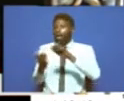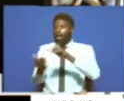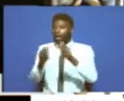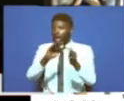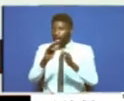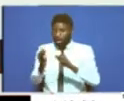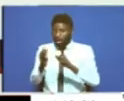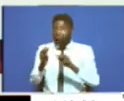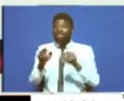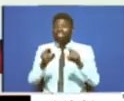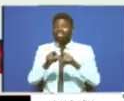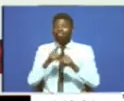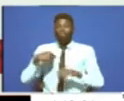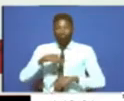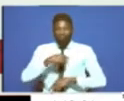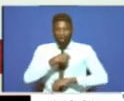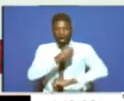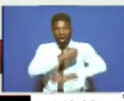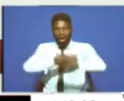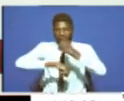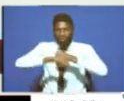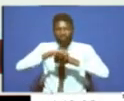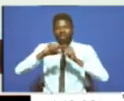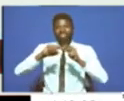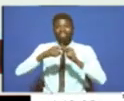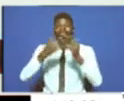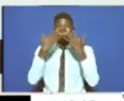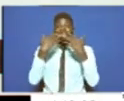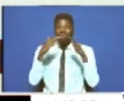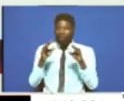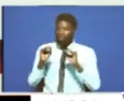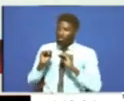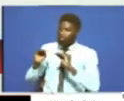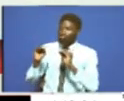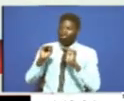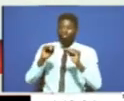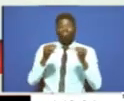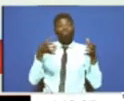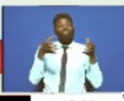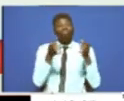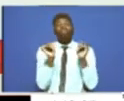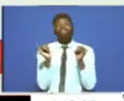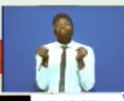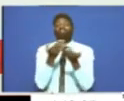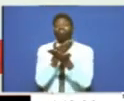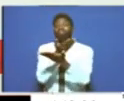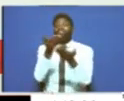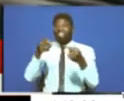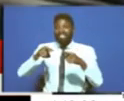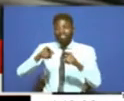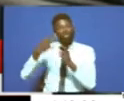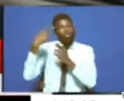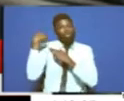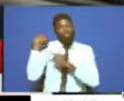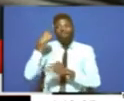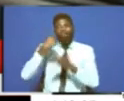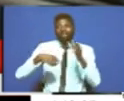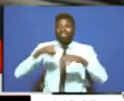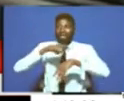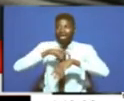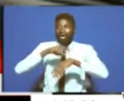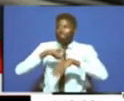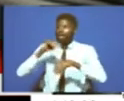And we have taken initiative to sensitize the media houses on what is required of them during this election time.